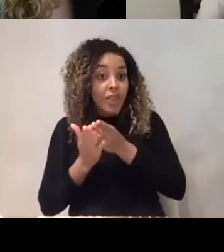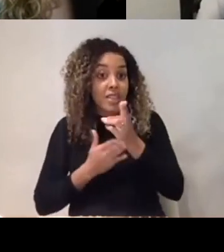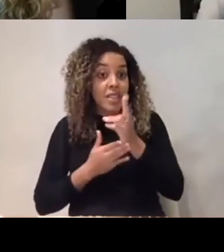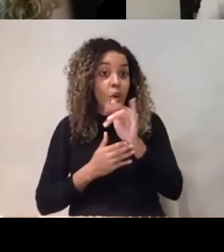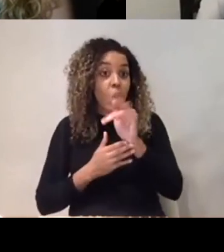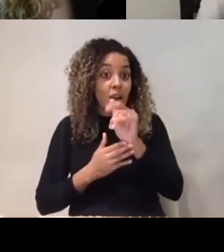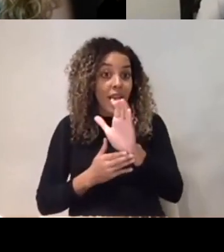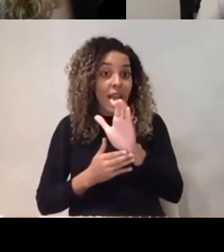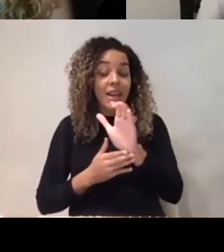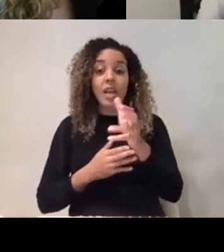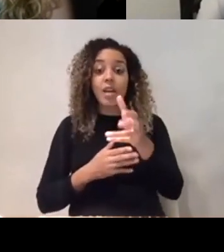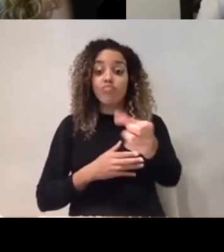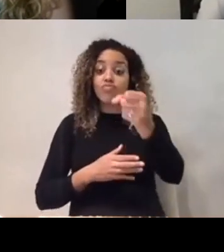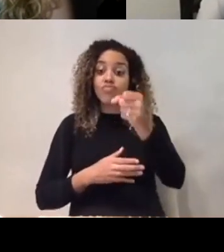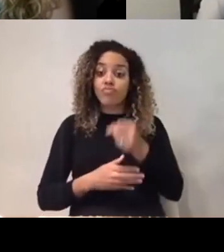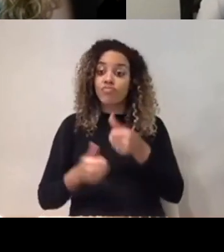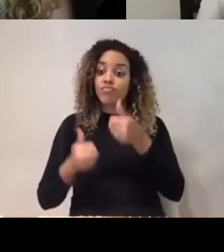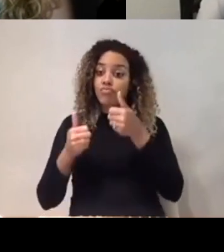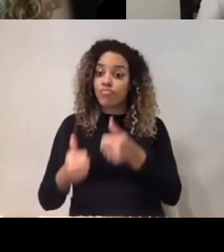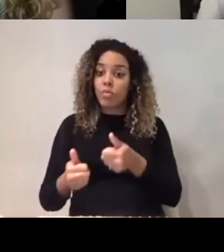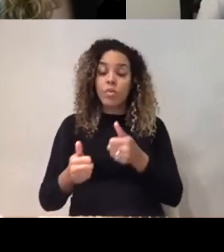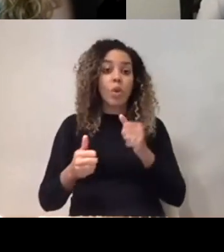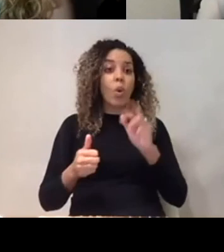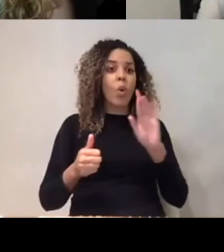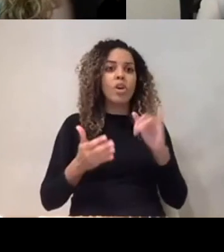that you would cast anyone in, and it'll be great.